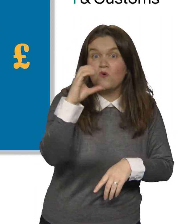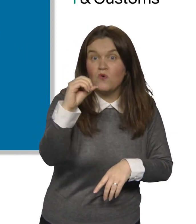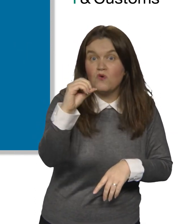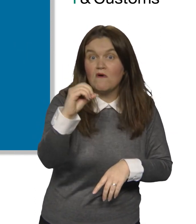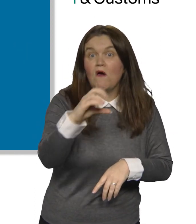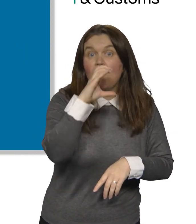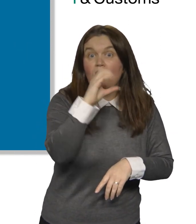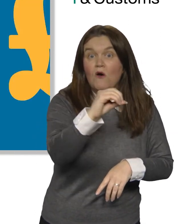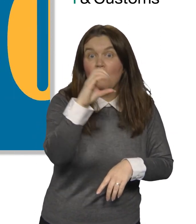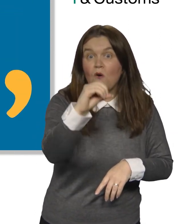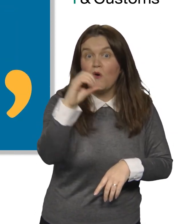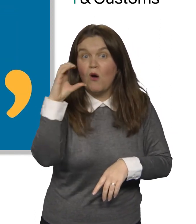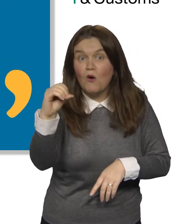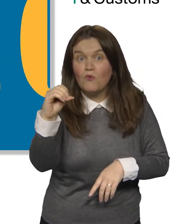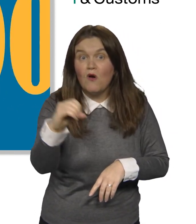like, it's